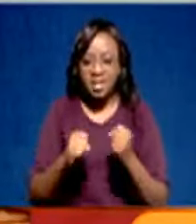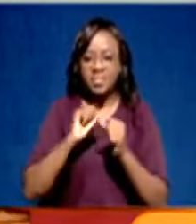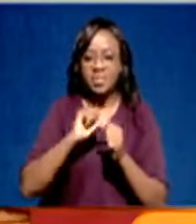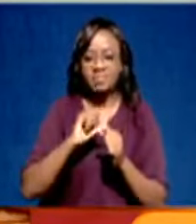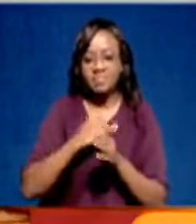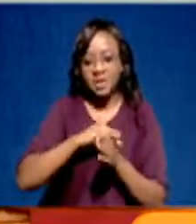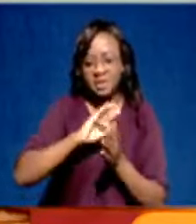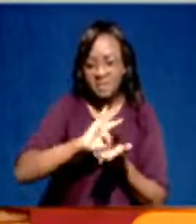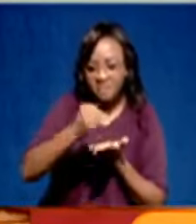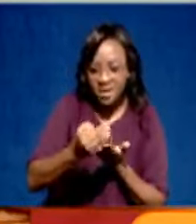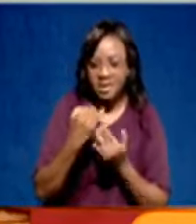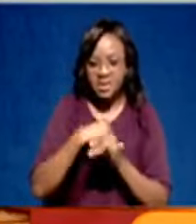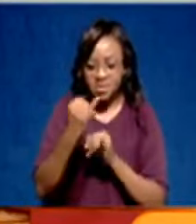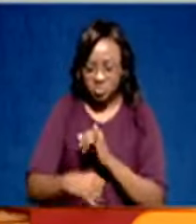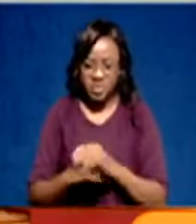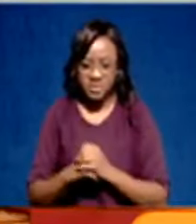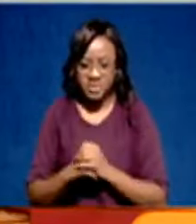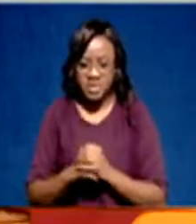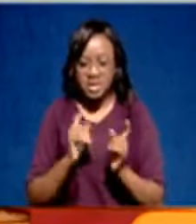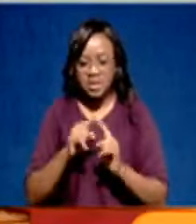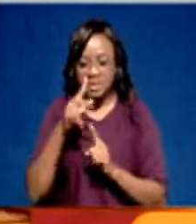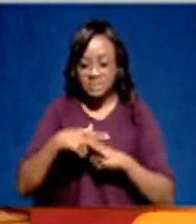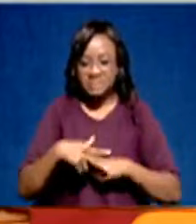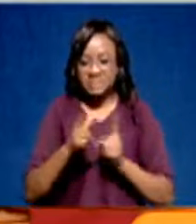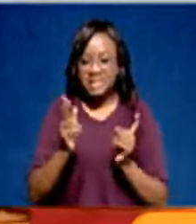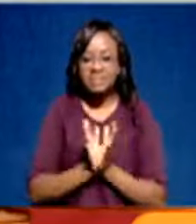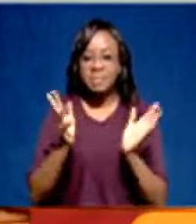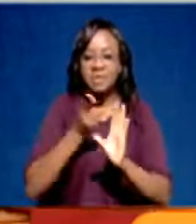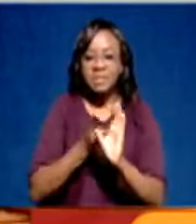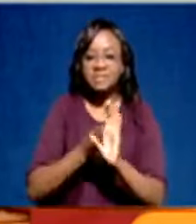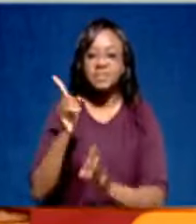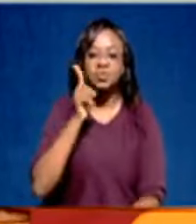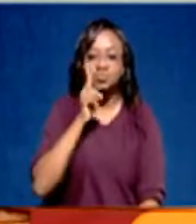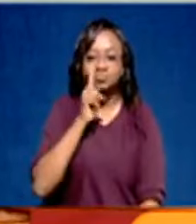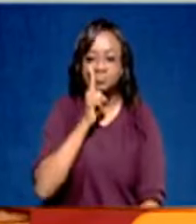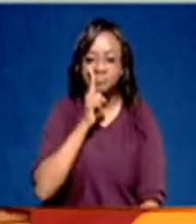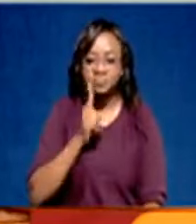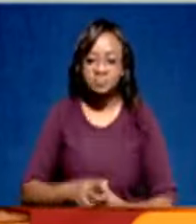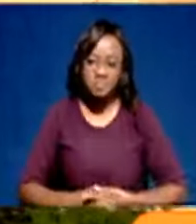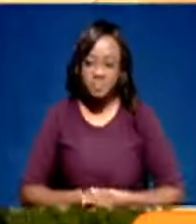Health Funds. Public participation for the authority commences tomorrow. Brenda Wanga has more.